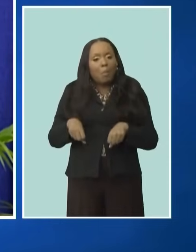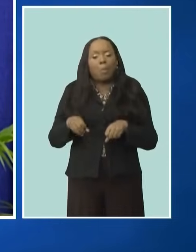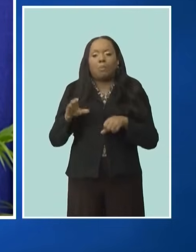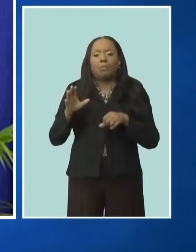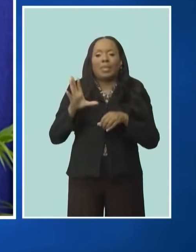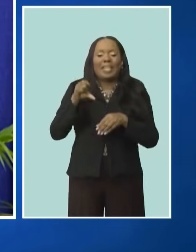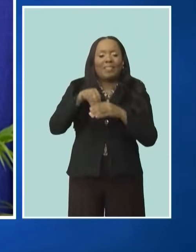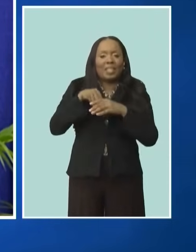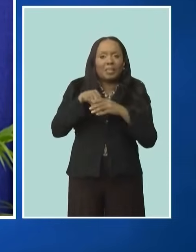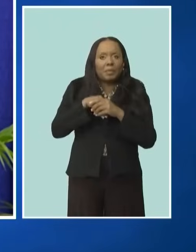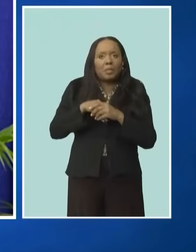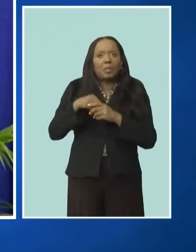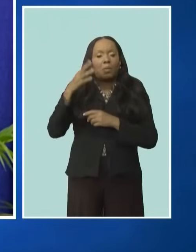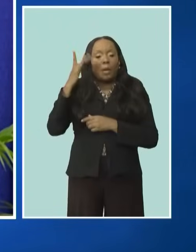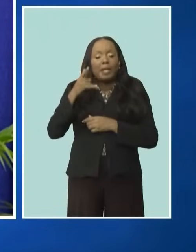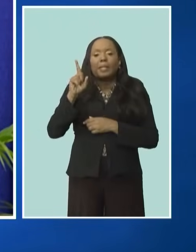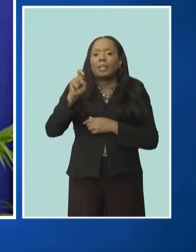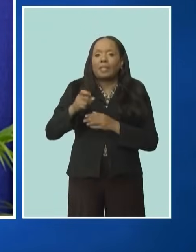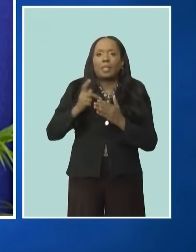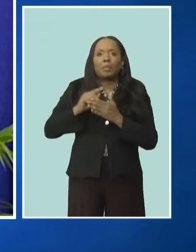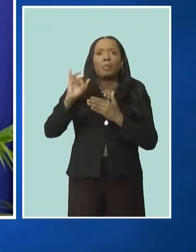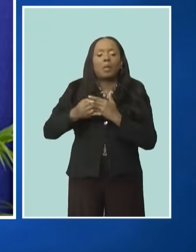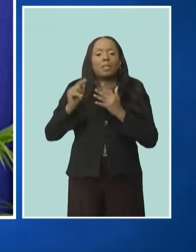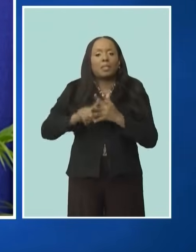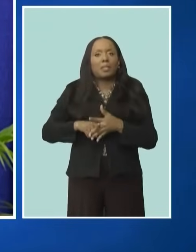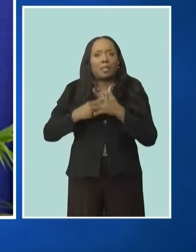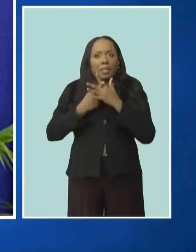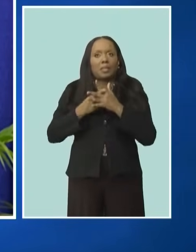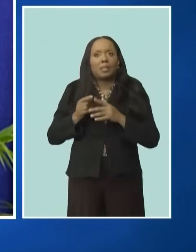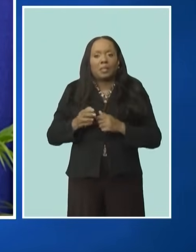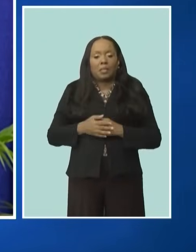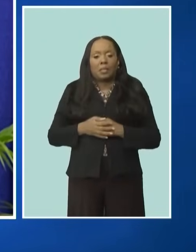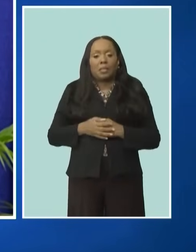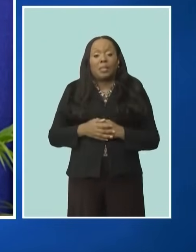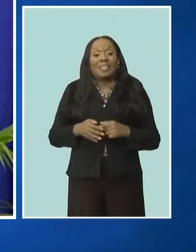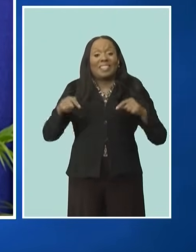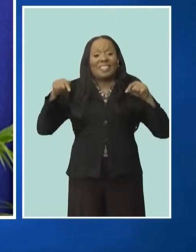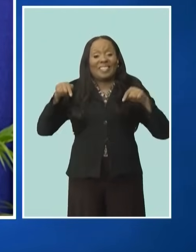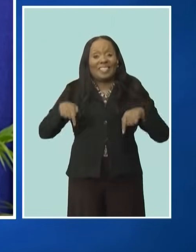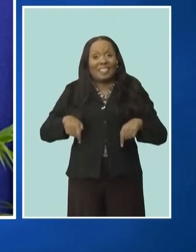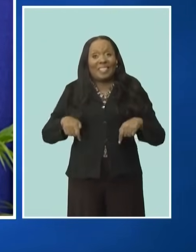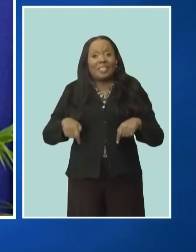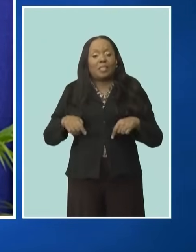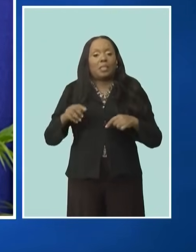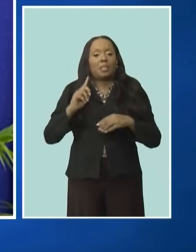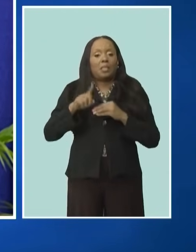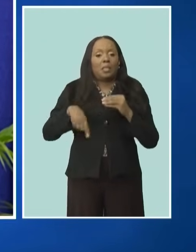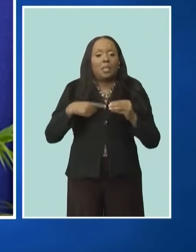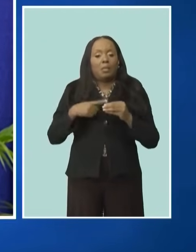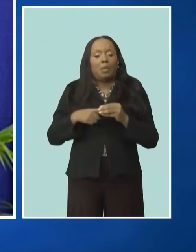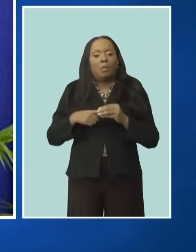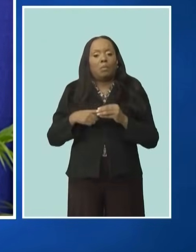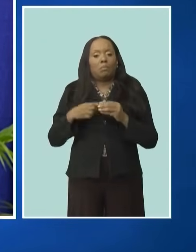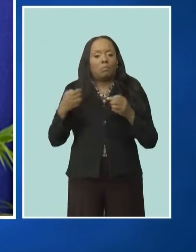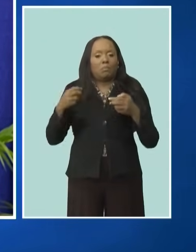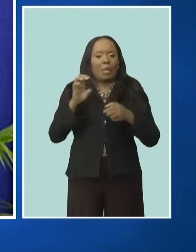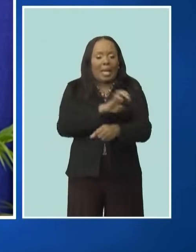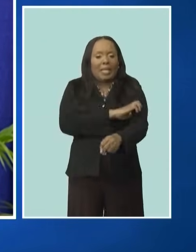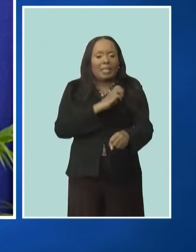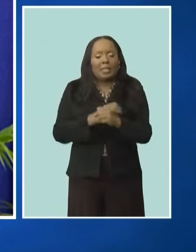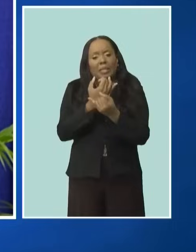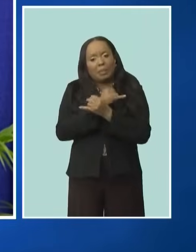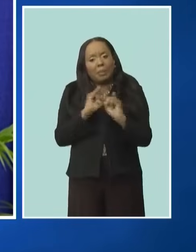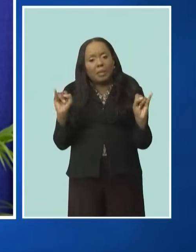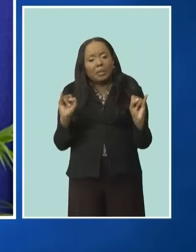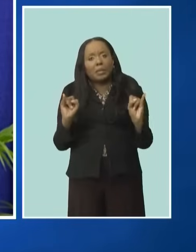because these projects need to be operationalized. This is about energy independence and removing and replacing